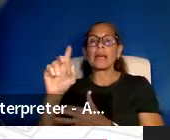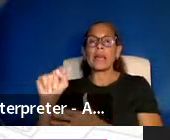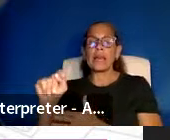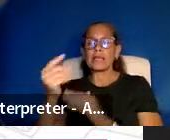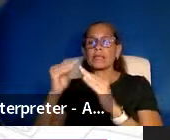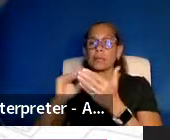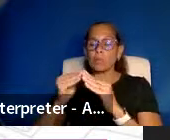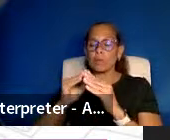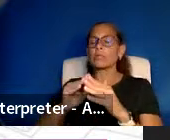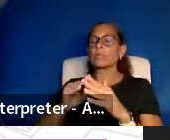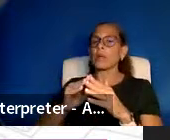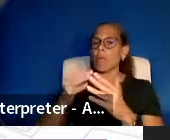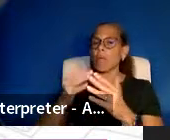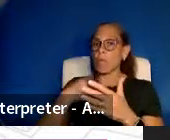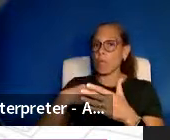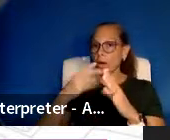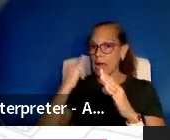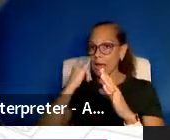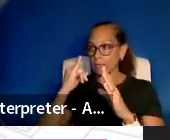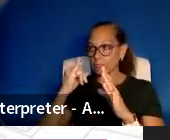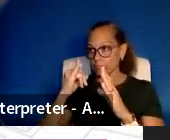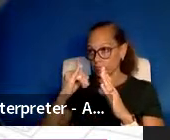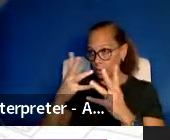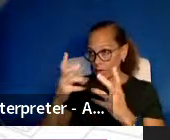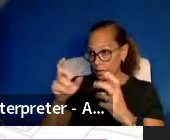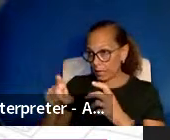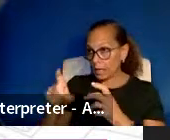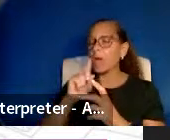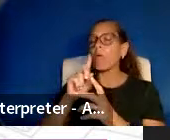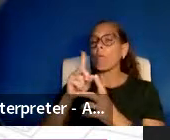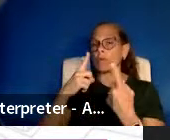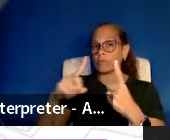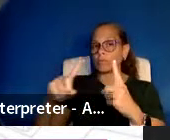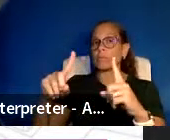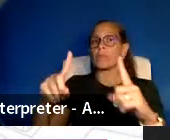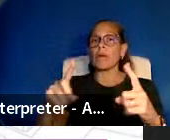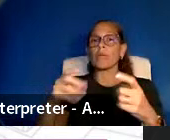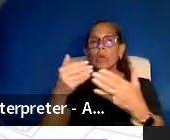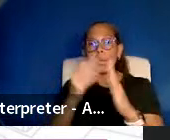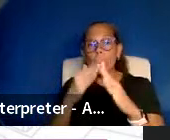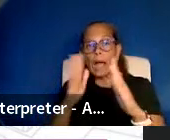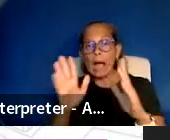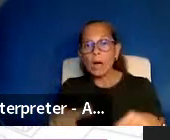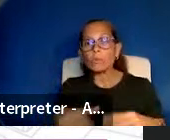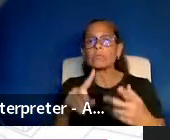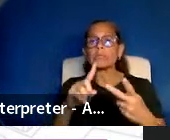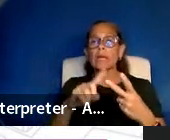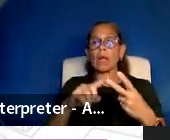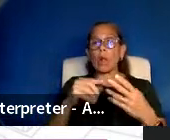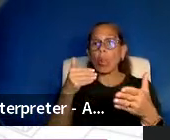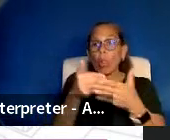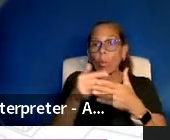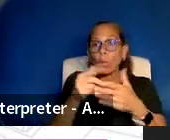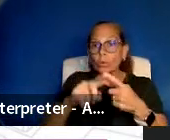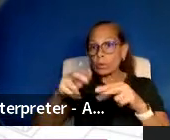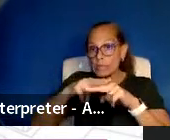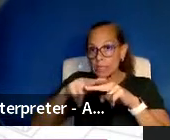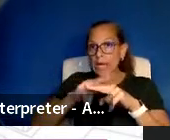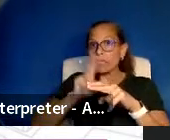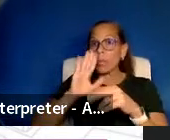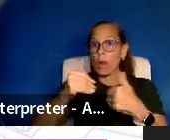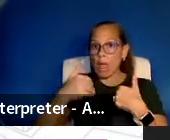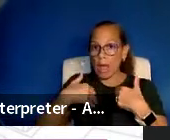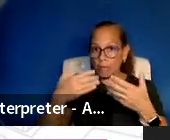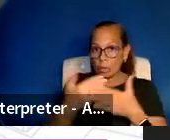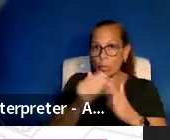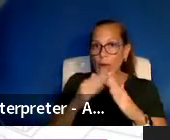the planning goals identified by the community, including opportunities for new housing, really in close proximity to the station, opportunities